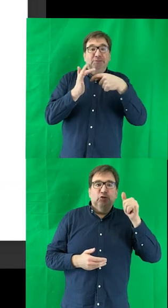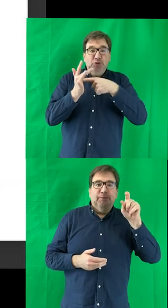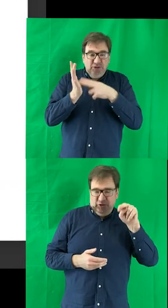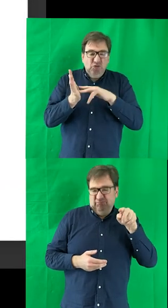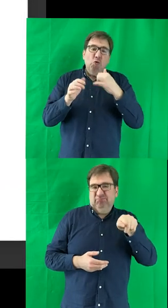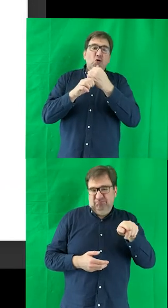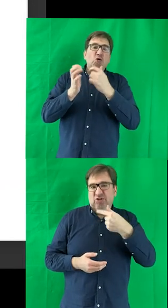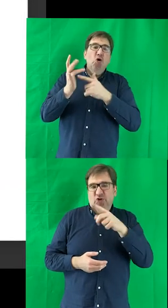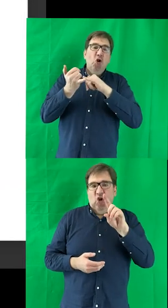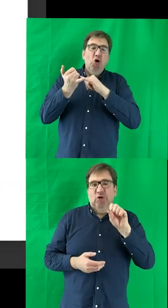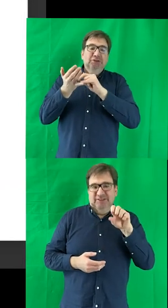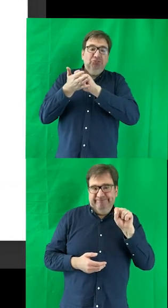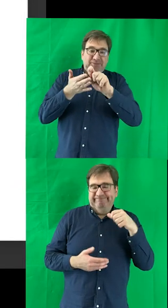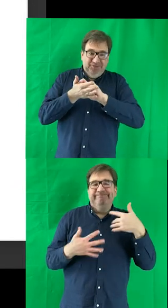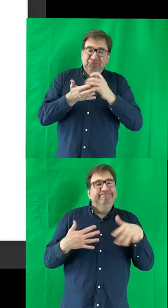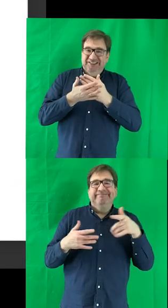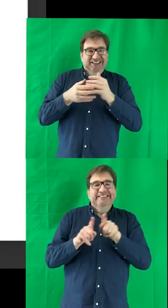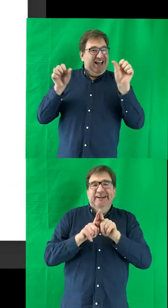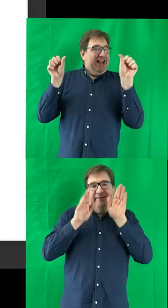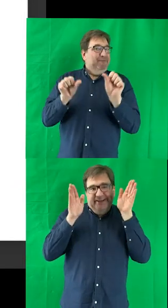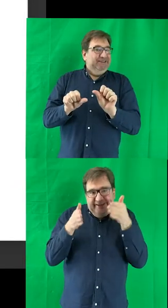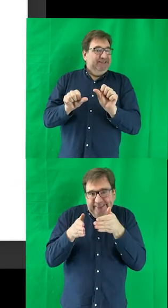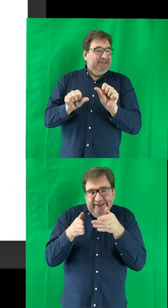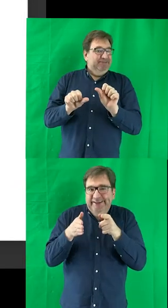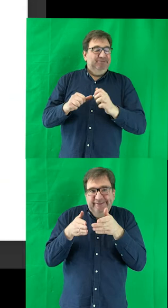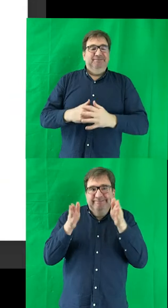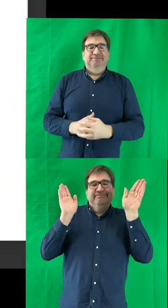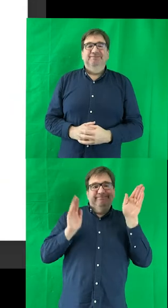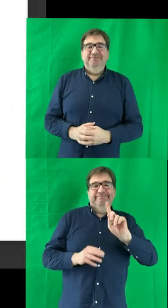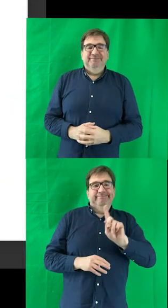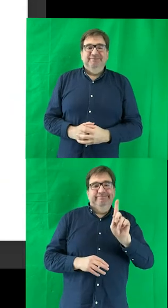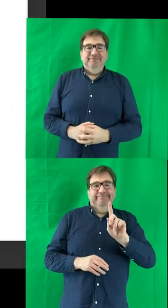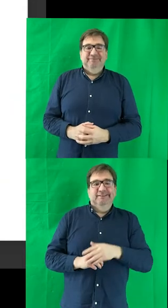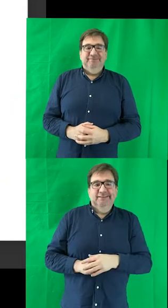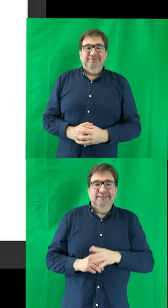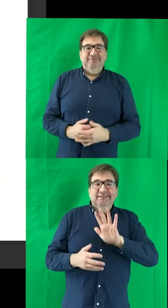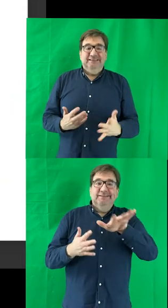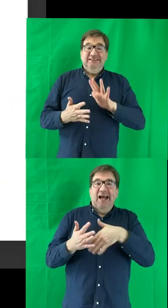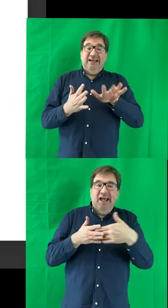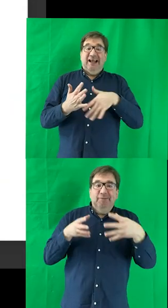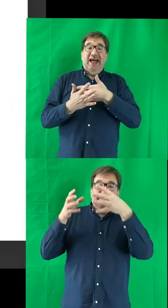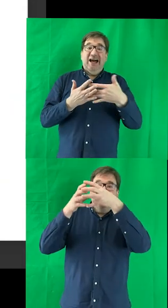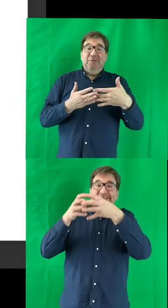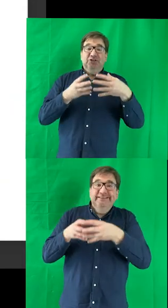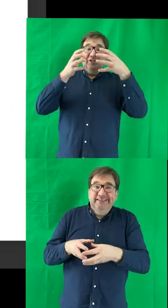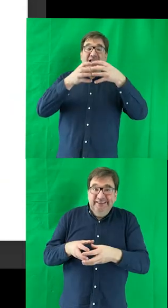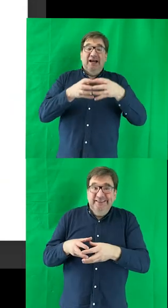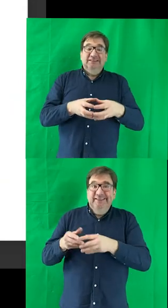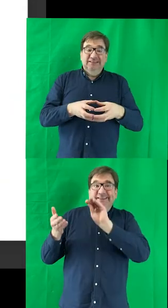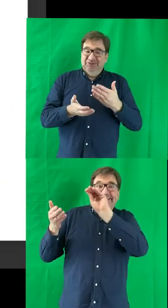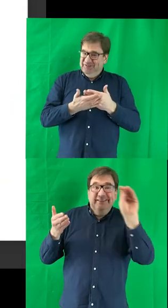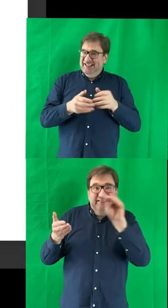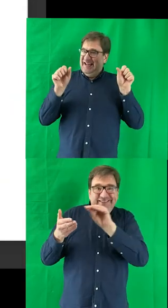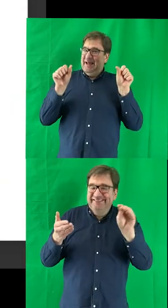transcriptions, gloss transcriptions, that are known to be very limited in scope. So sign